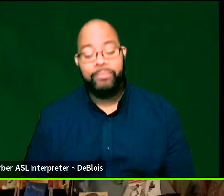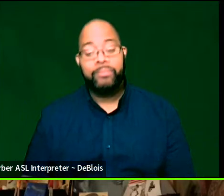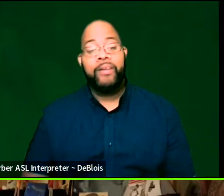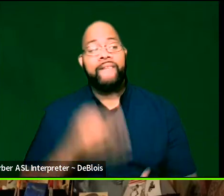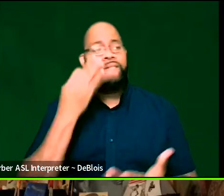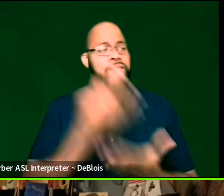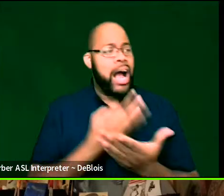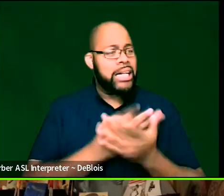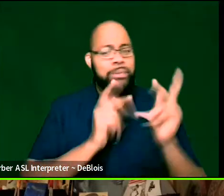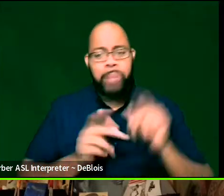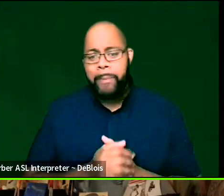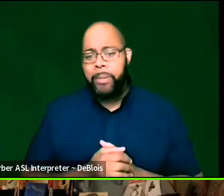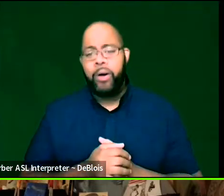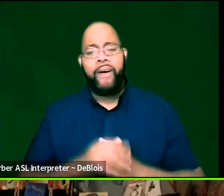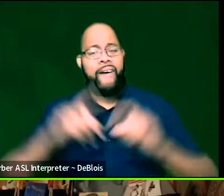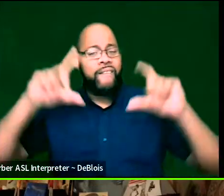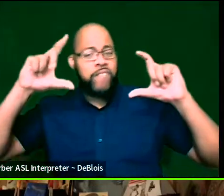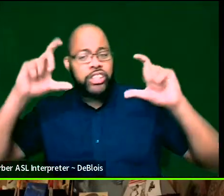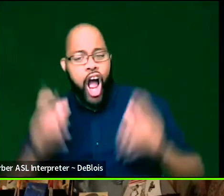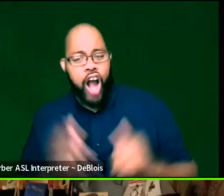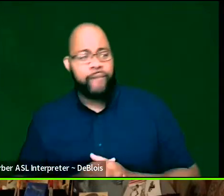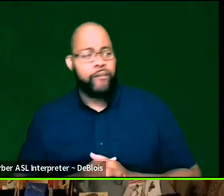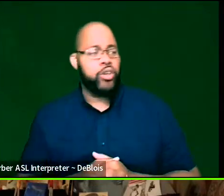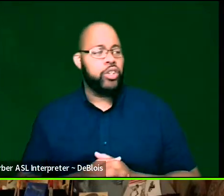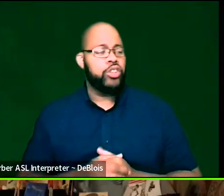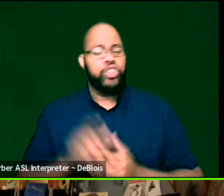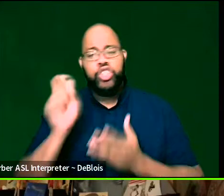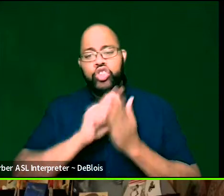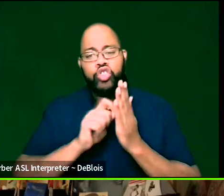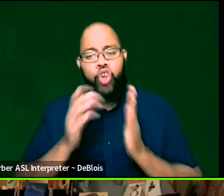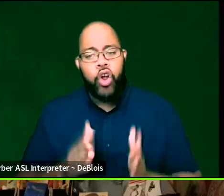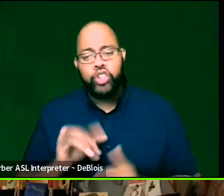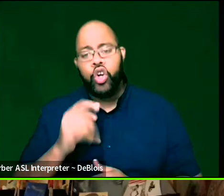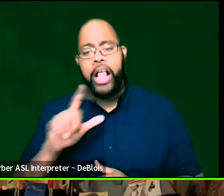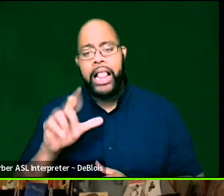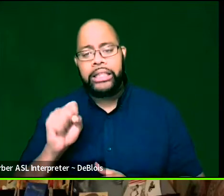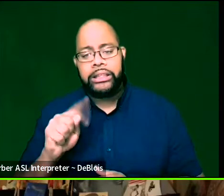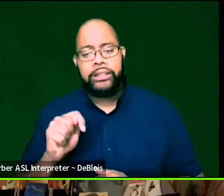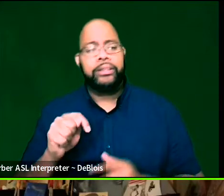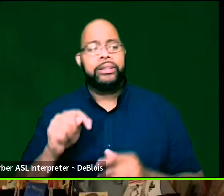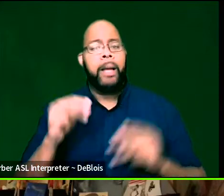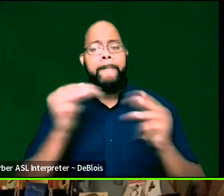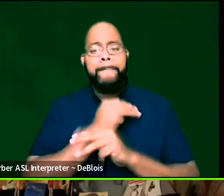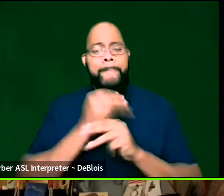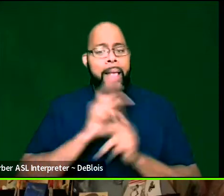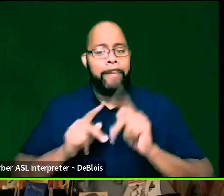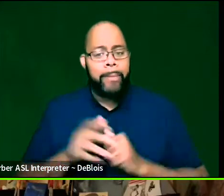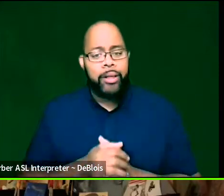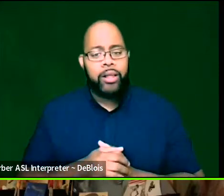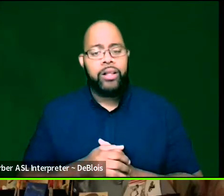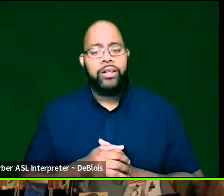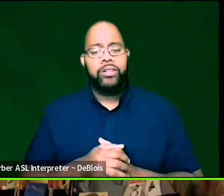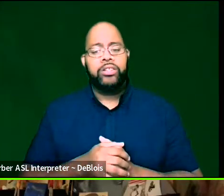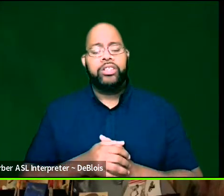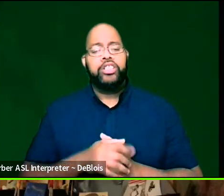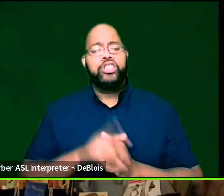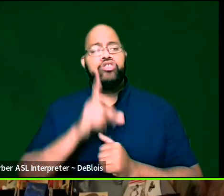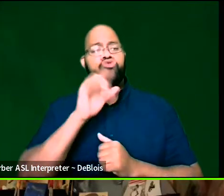Finance people, photographers, journalists, mathematicians,